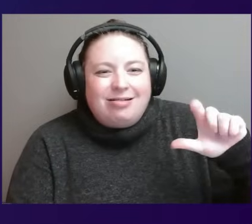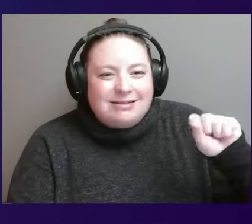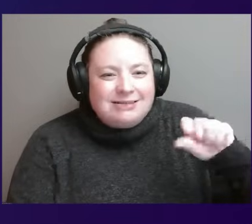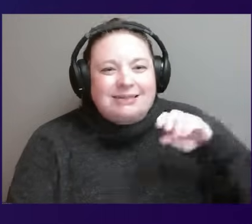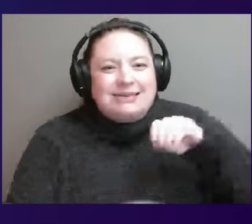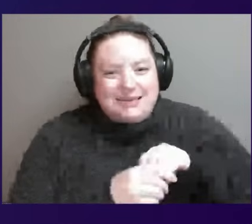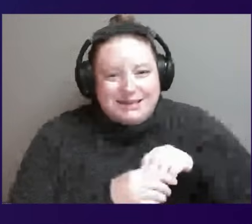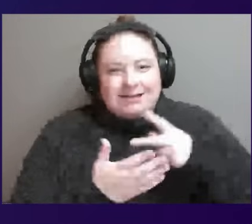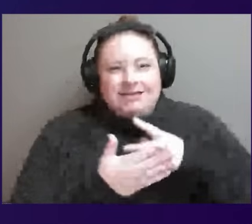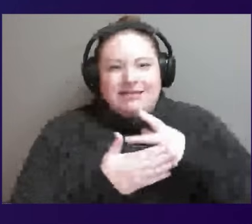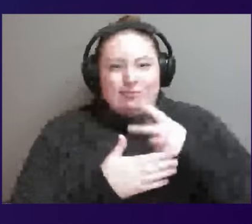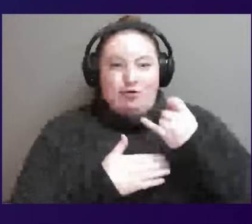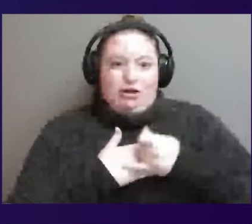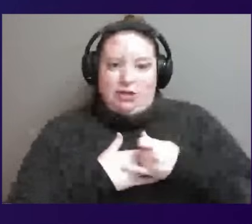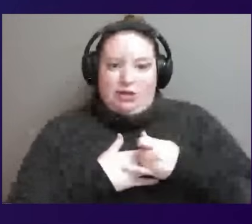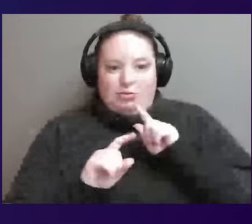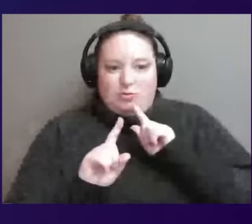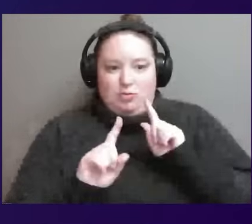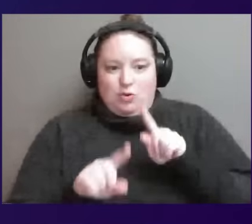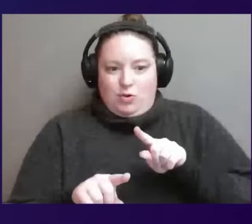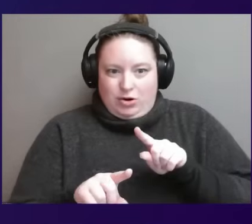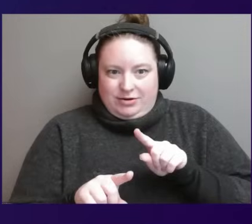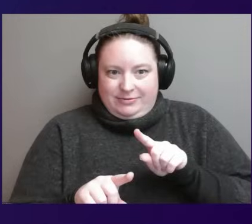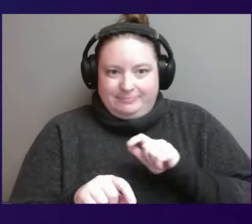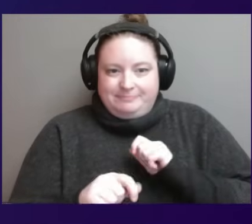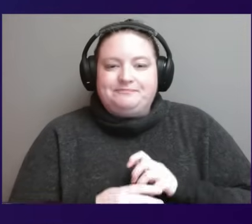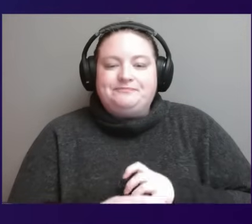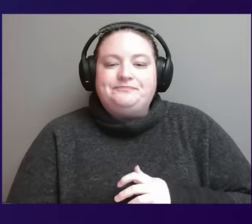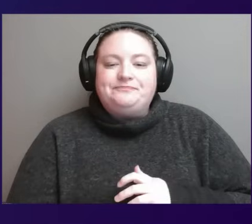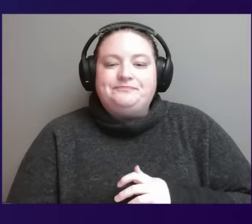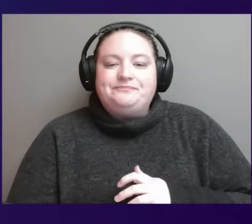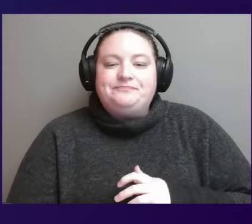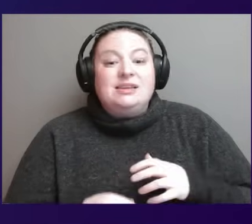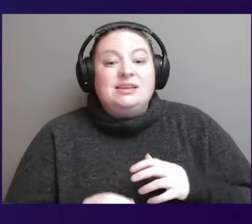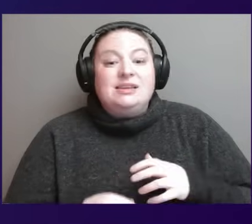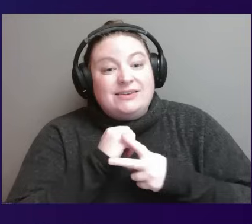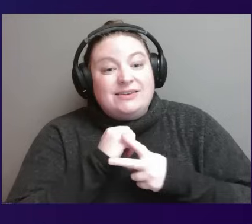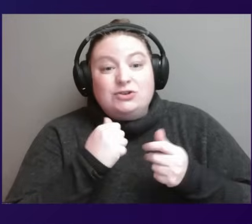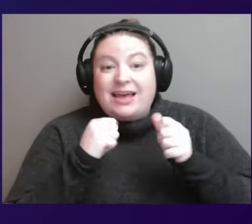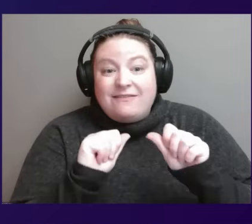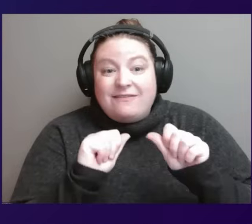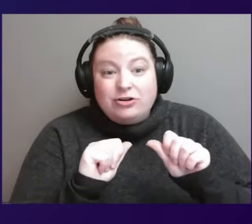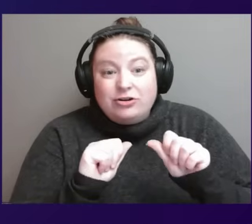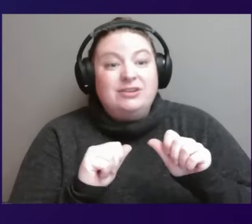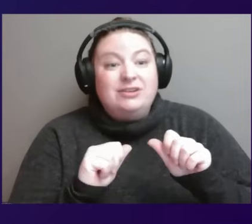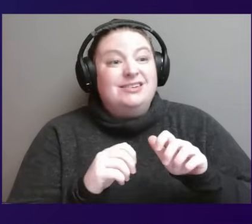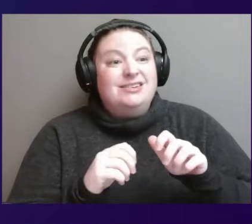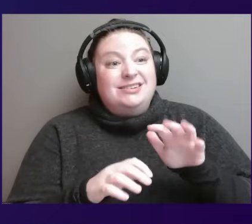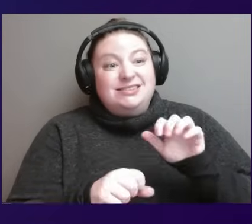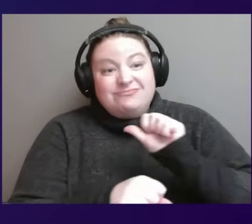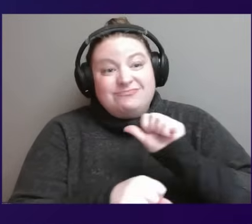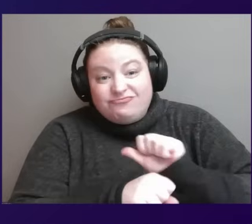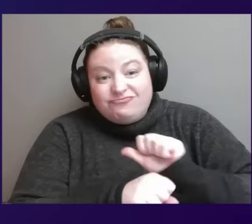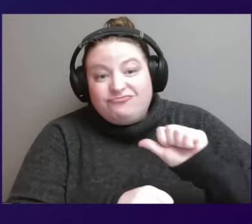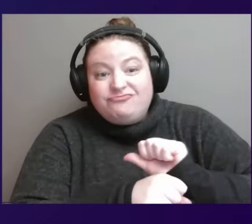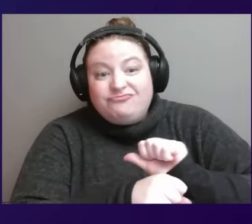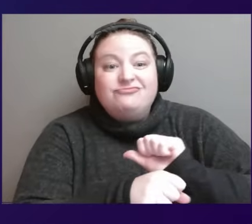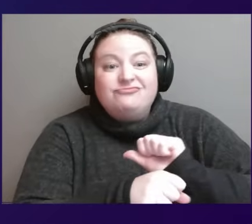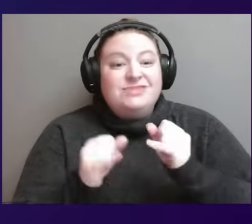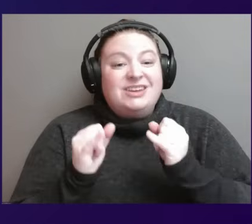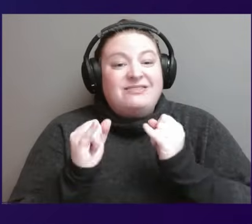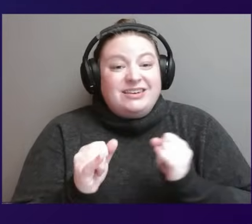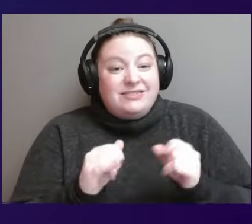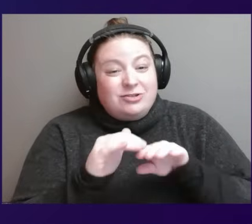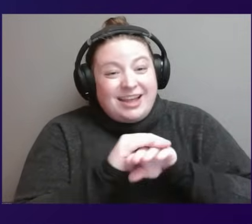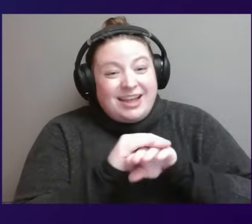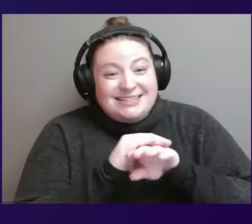That saves you the effort, the undifferentiated heavy lifting of individually accessing every one of those objects